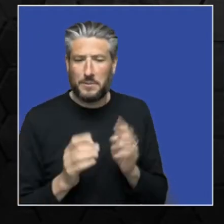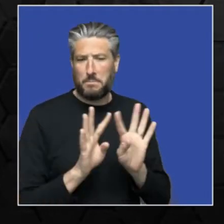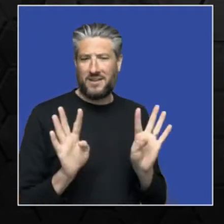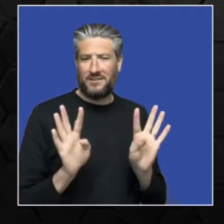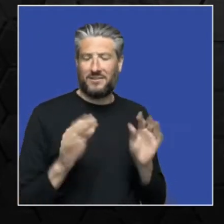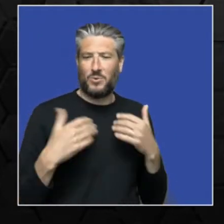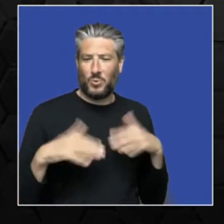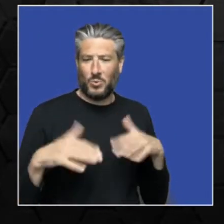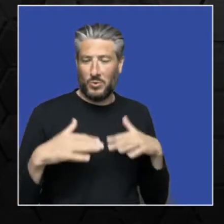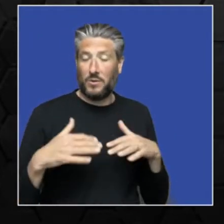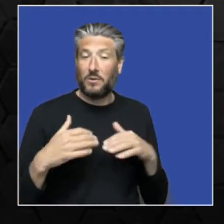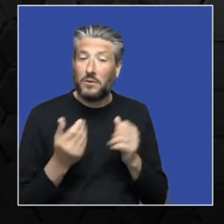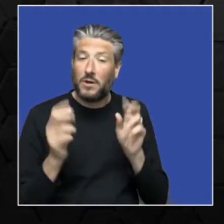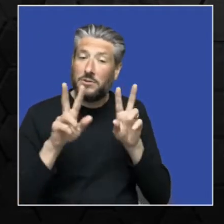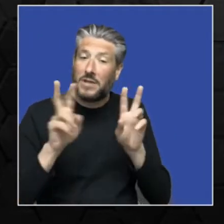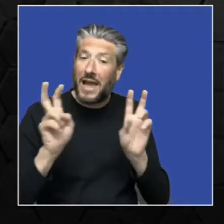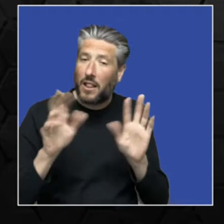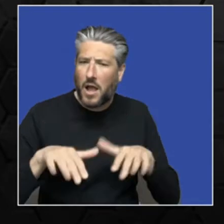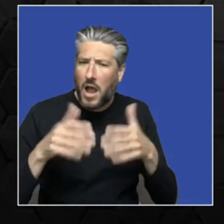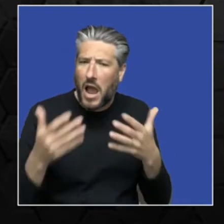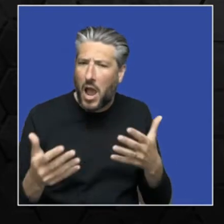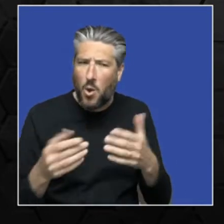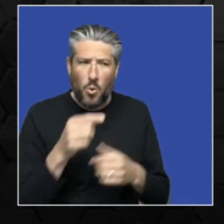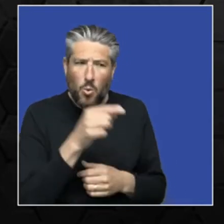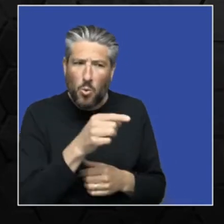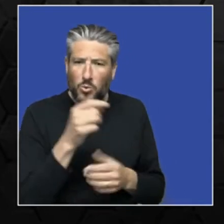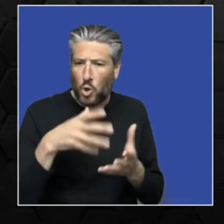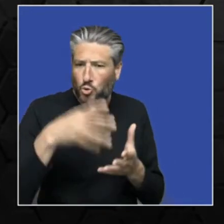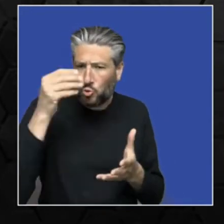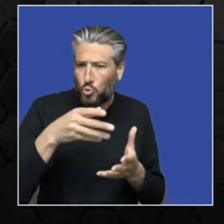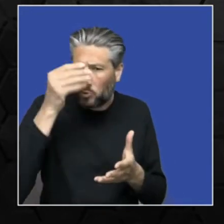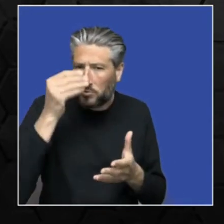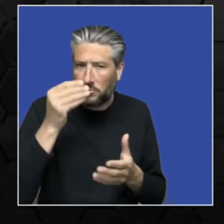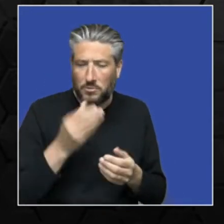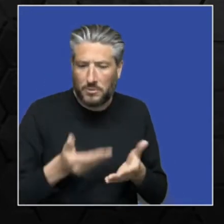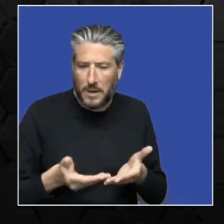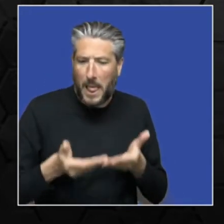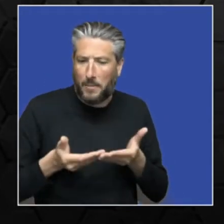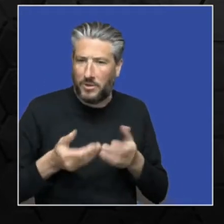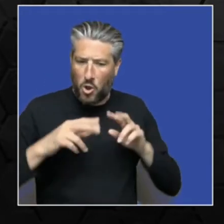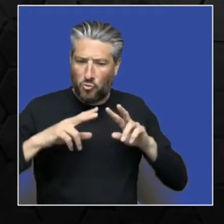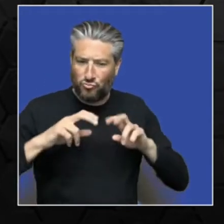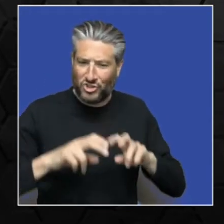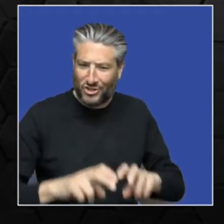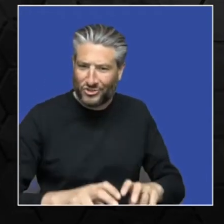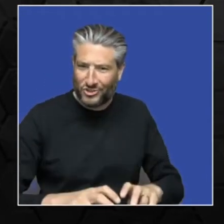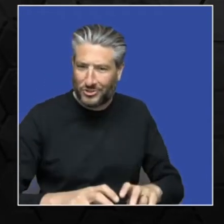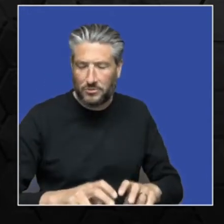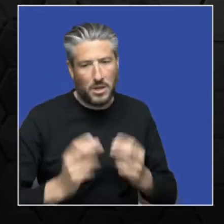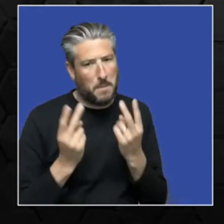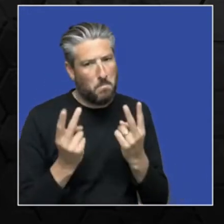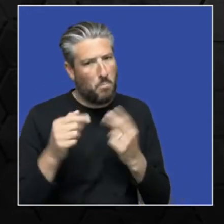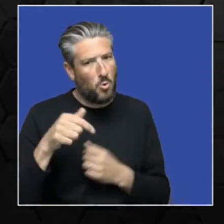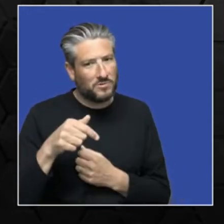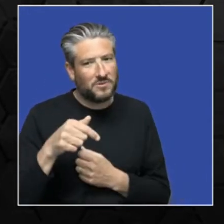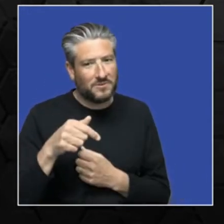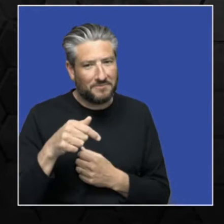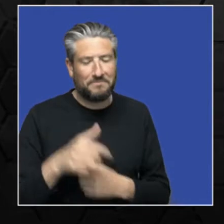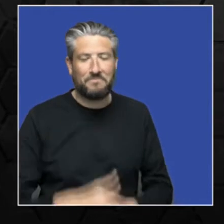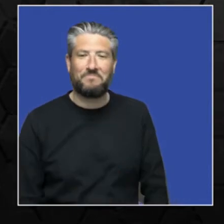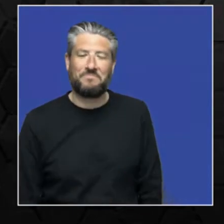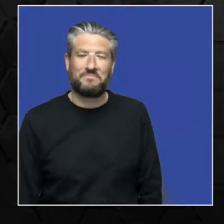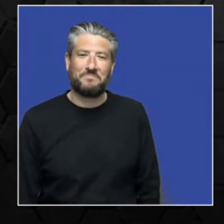session, how students can get started with research and why it is important. And yeah, I have some of my